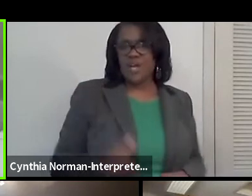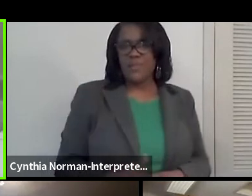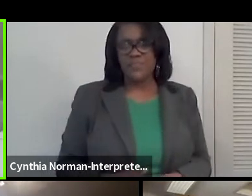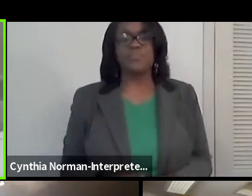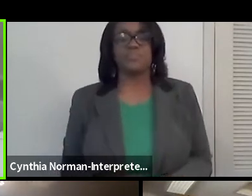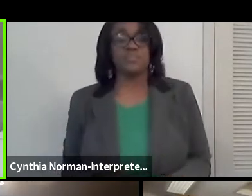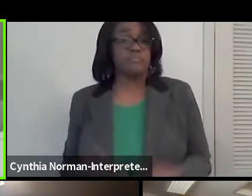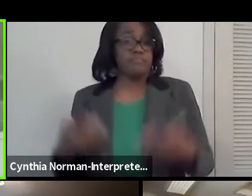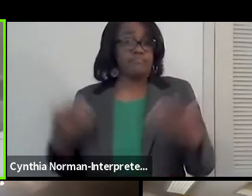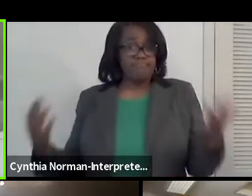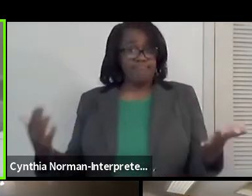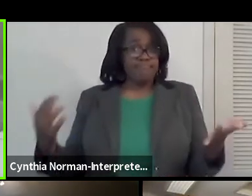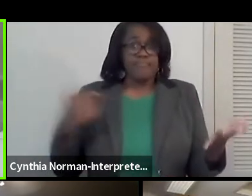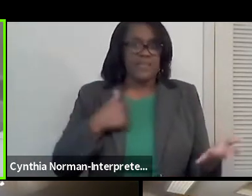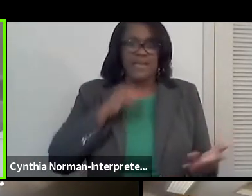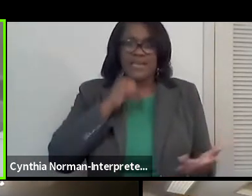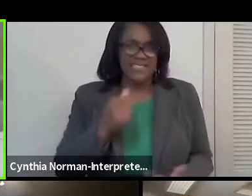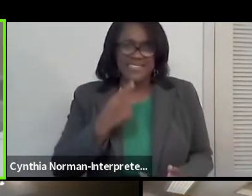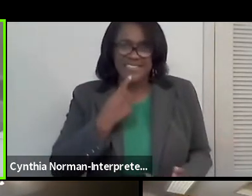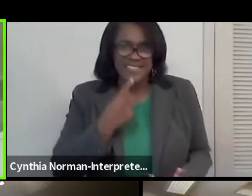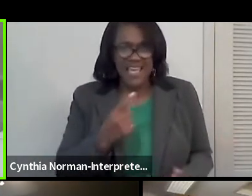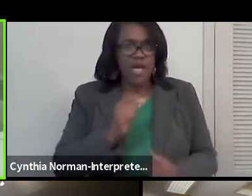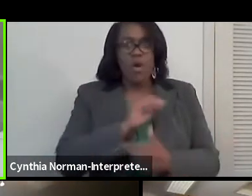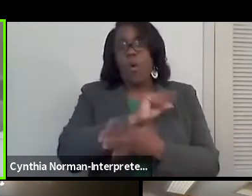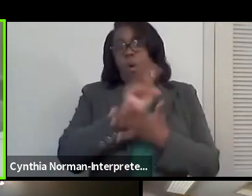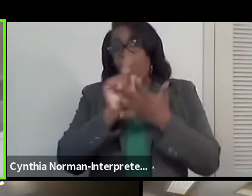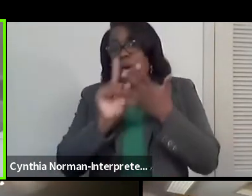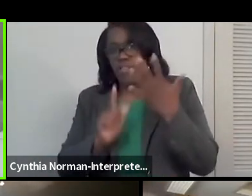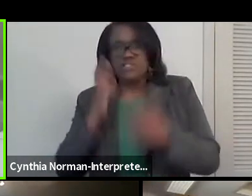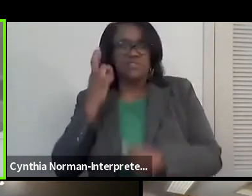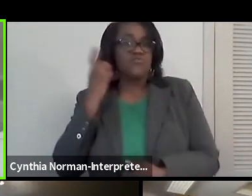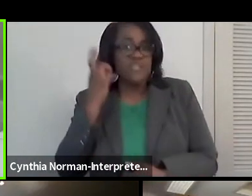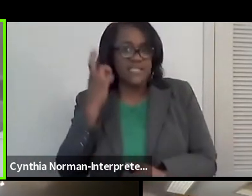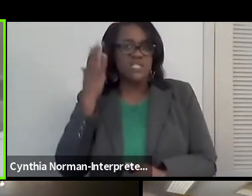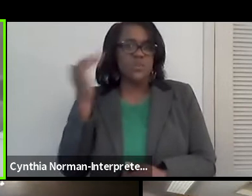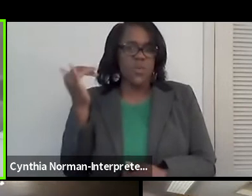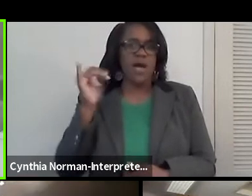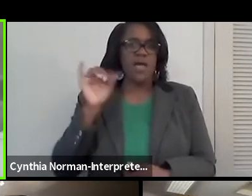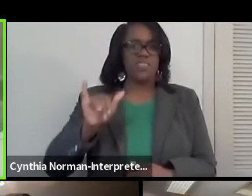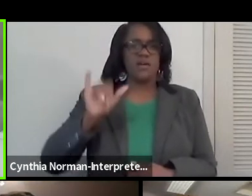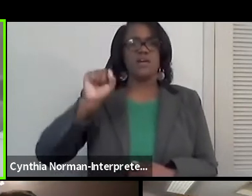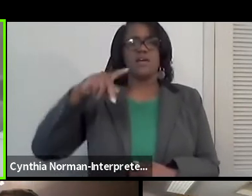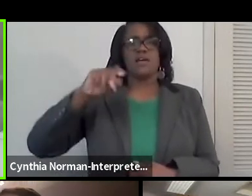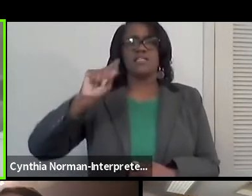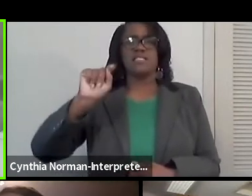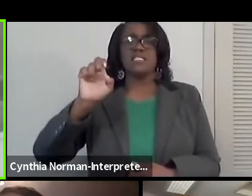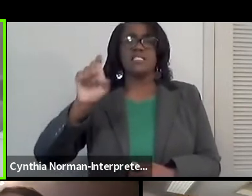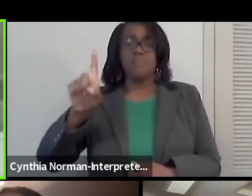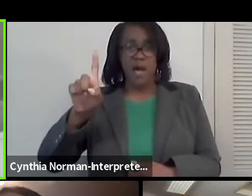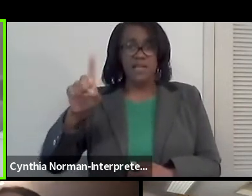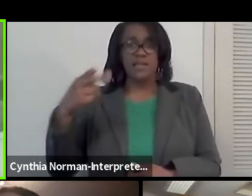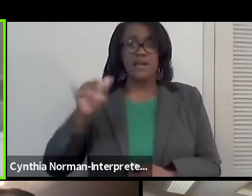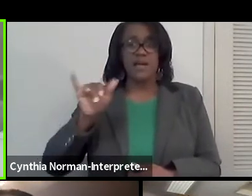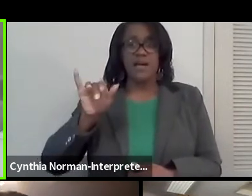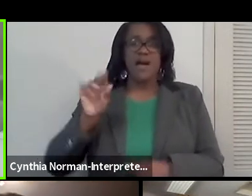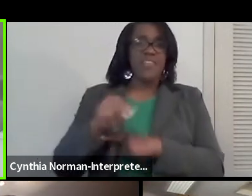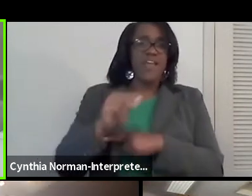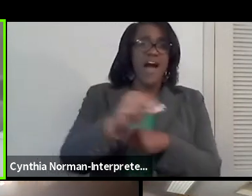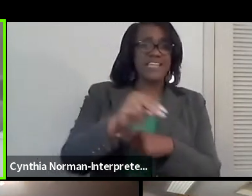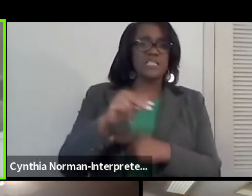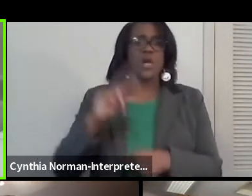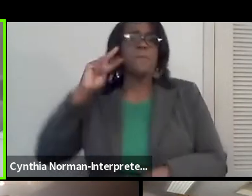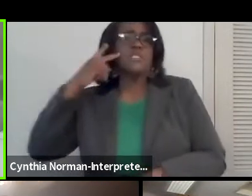So I guess I didn't actually say all the different reasons why the spotted hyenas that I study are so misunderstood.